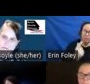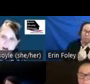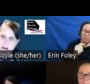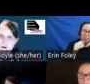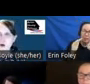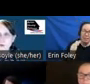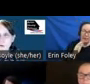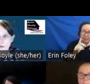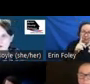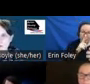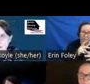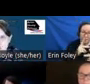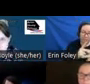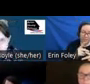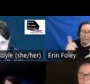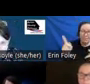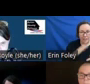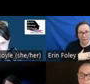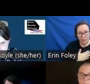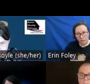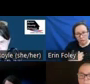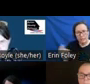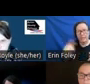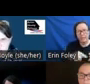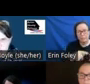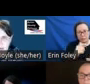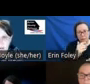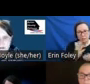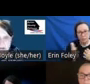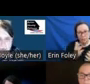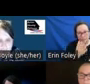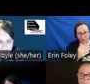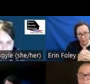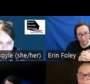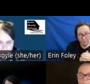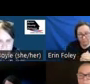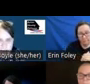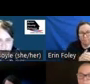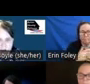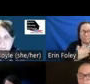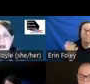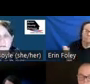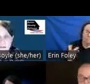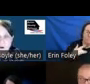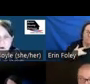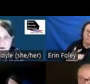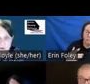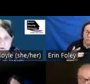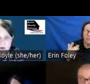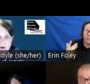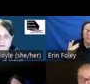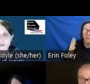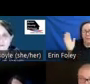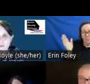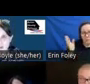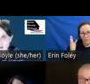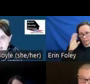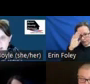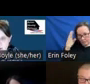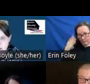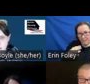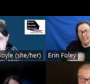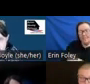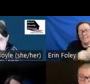care provider agrees to serve. And generally speaking, it's a good bet they're going to serve